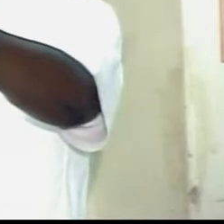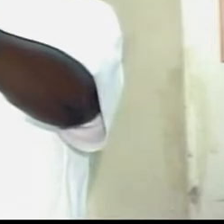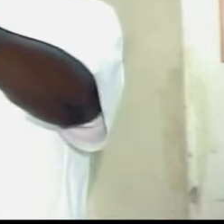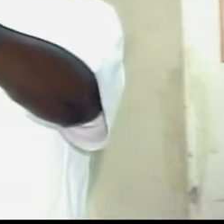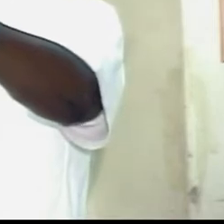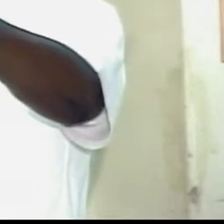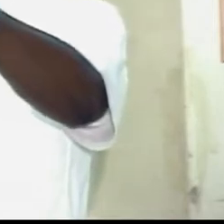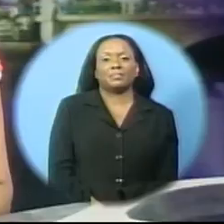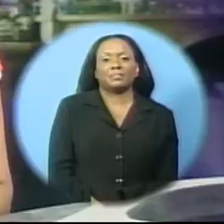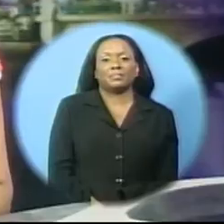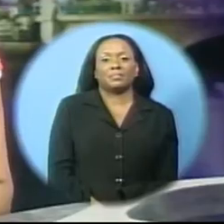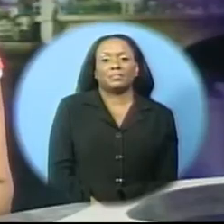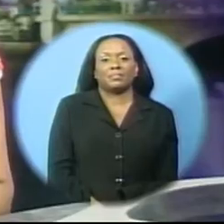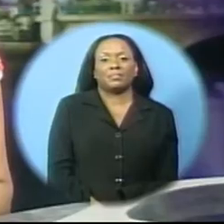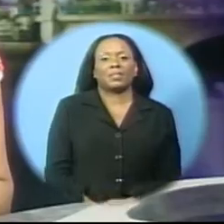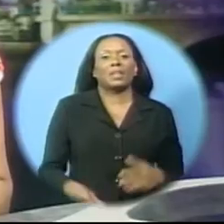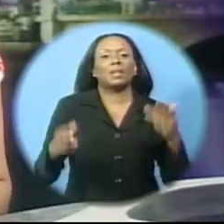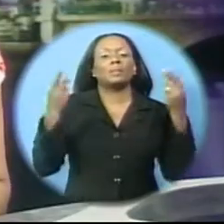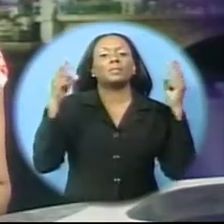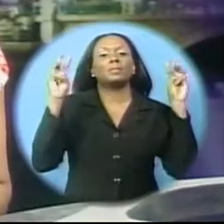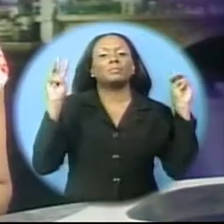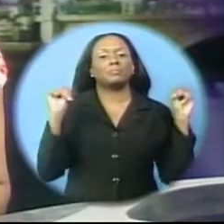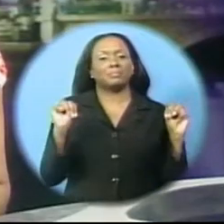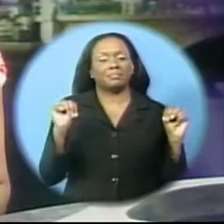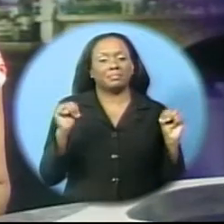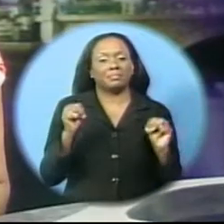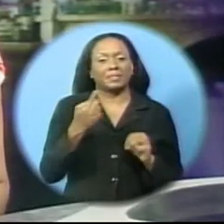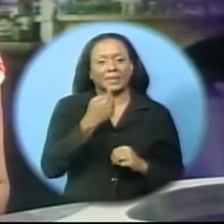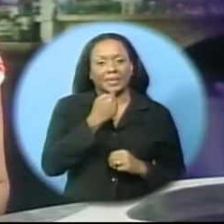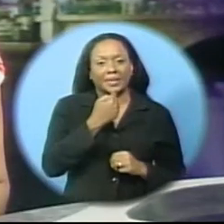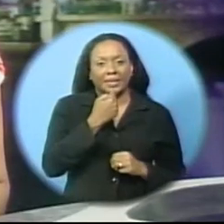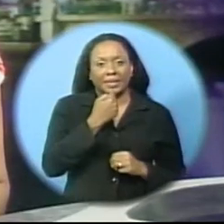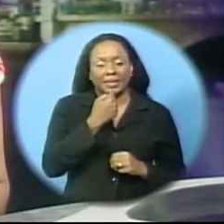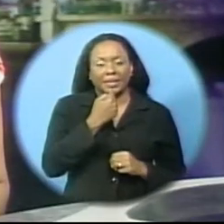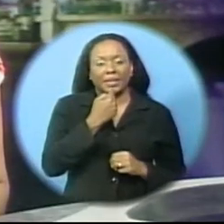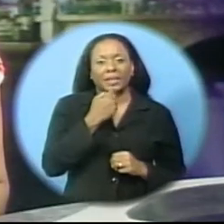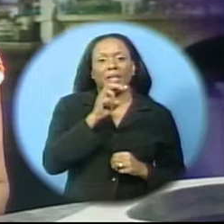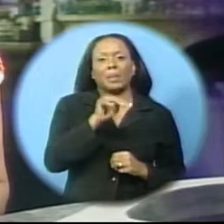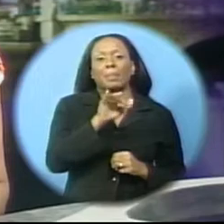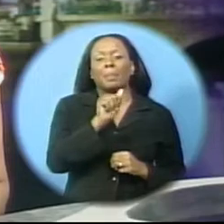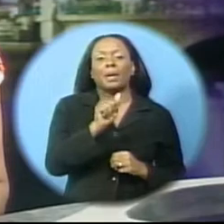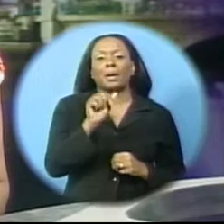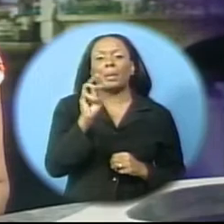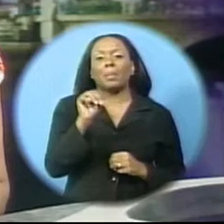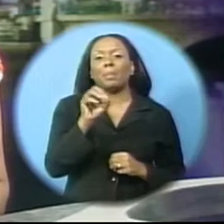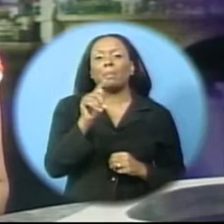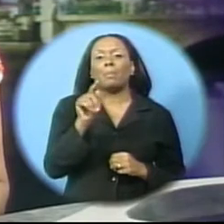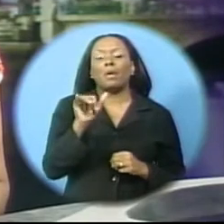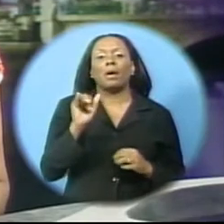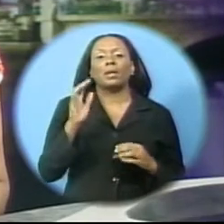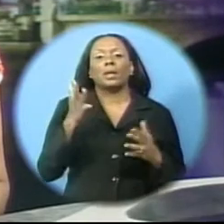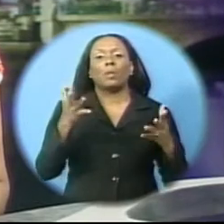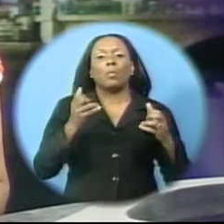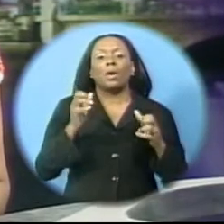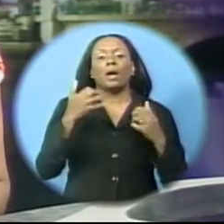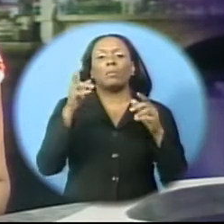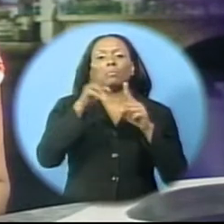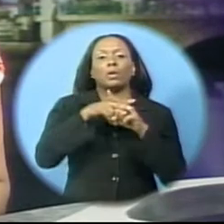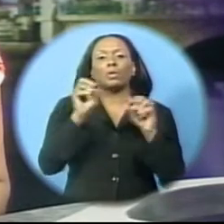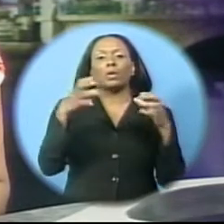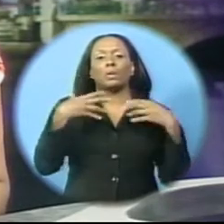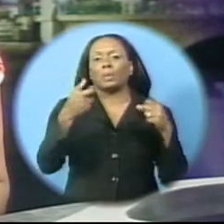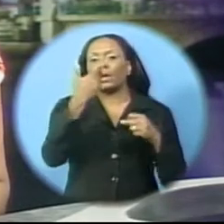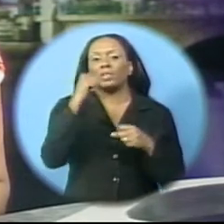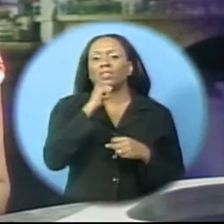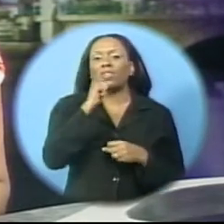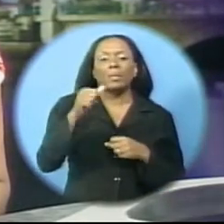expulsions. The Prime Minister suggests this is being done now because Ms. Mottley will no longer be chairman of the BLP after